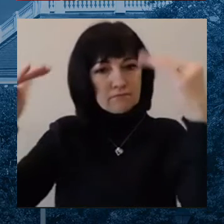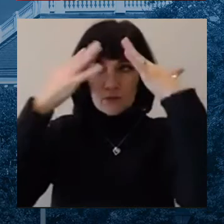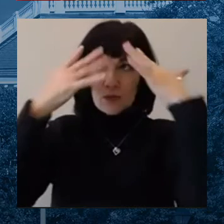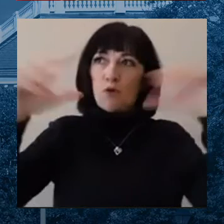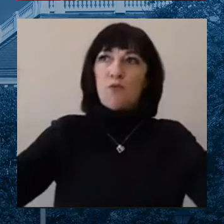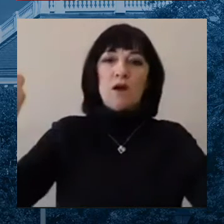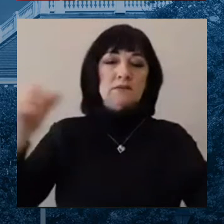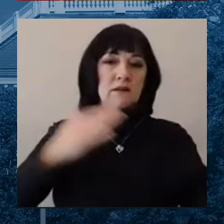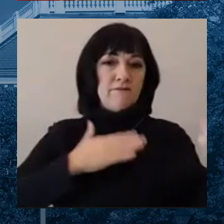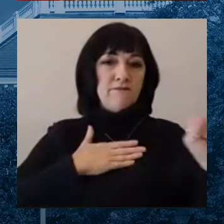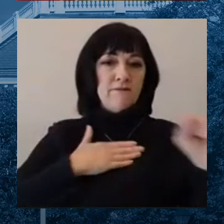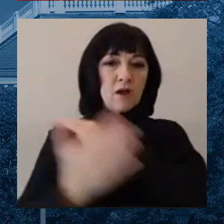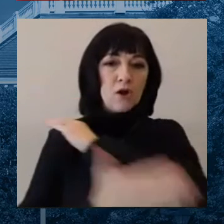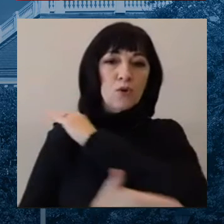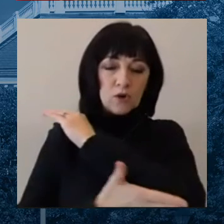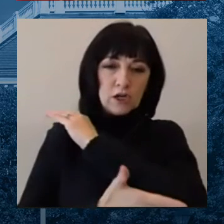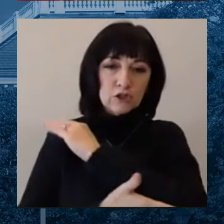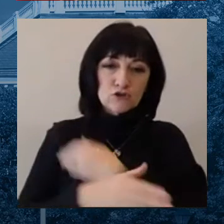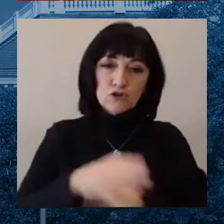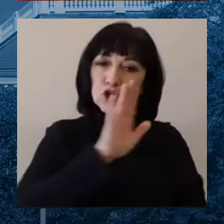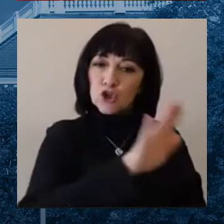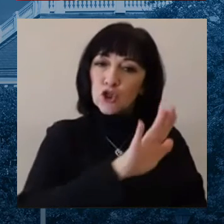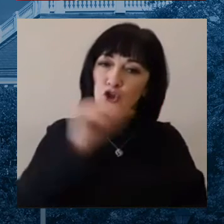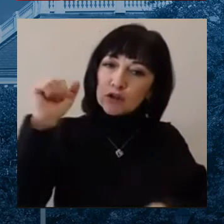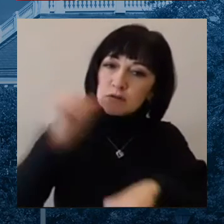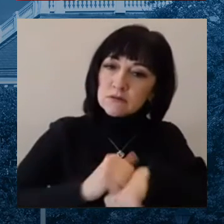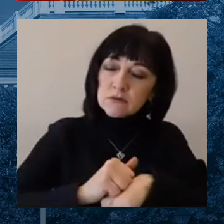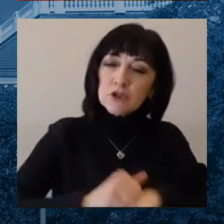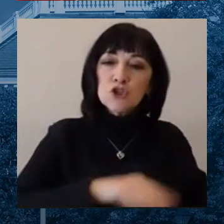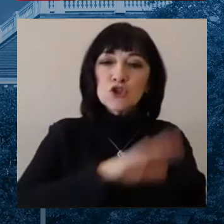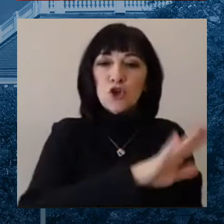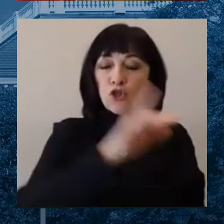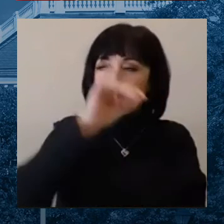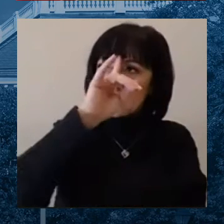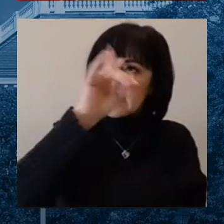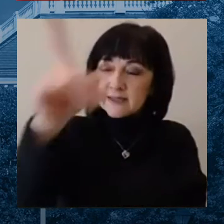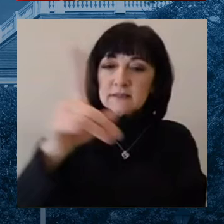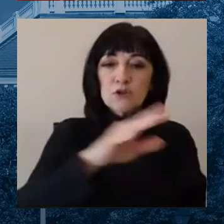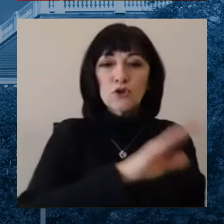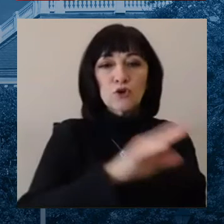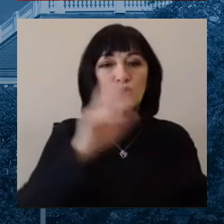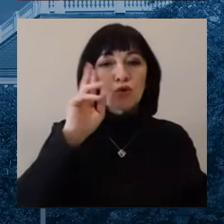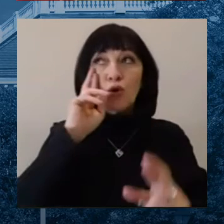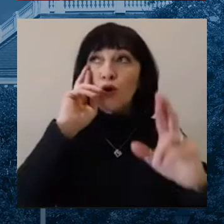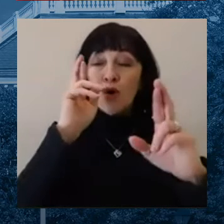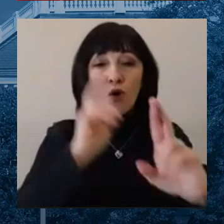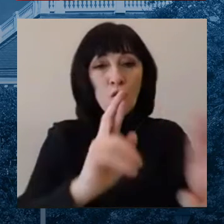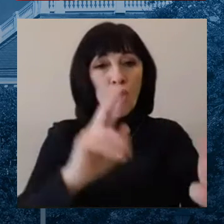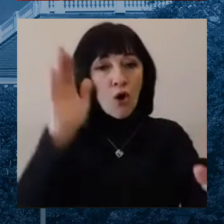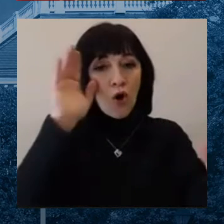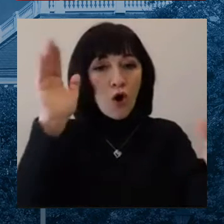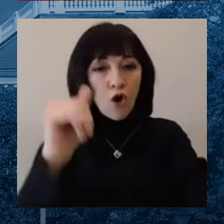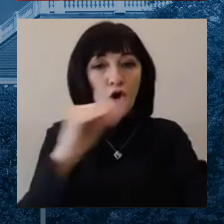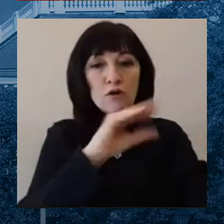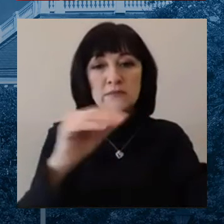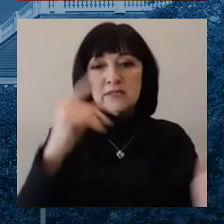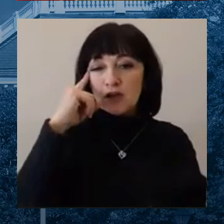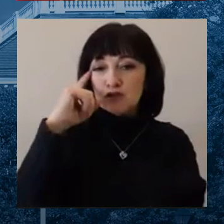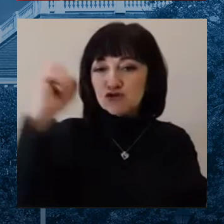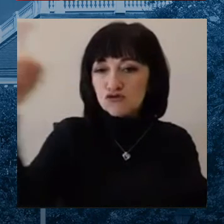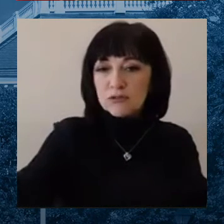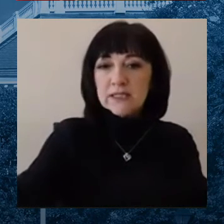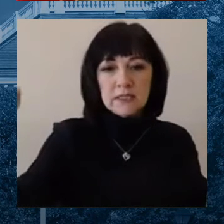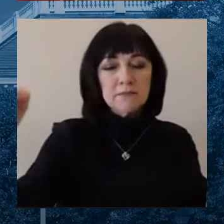resiliency, intellect, and the hopes and dreams of our ancestors that flows through our bodies and